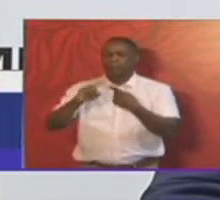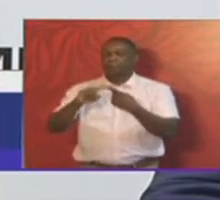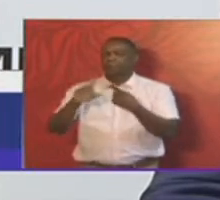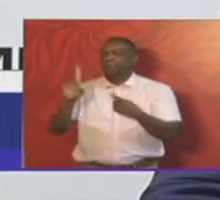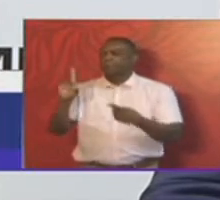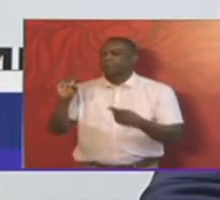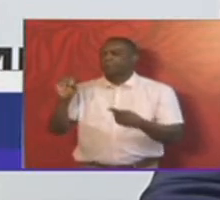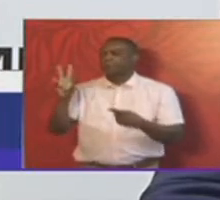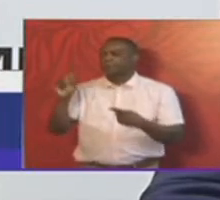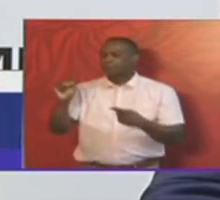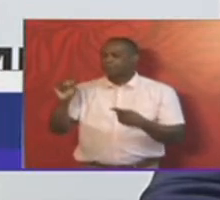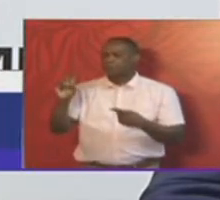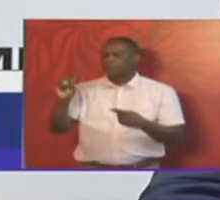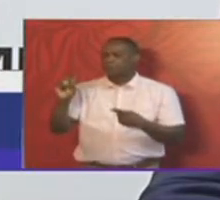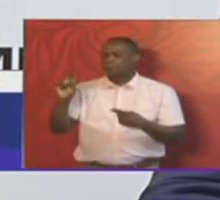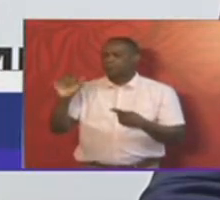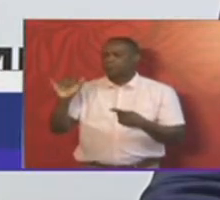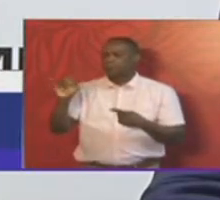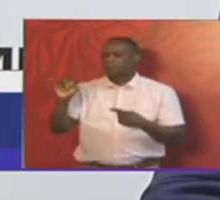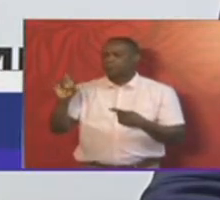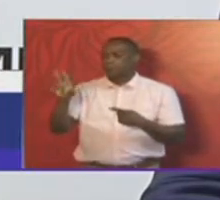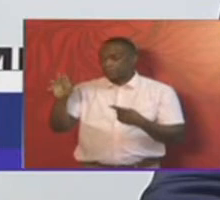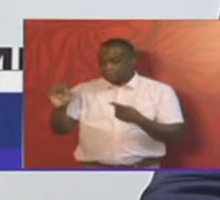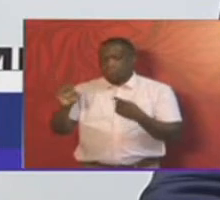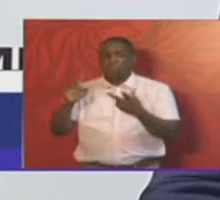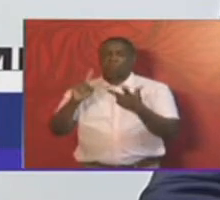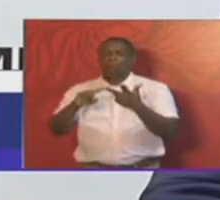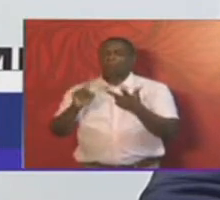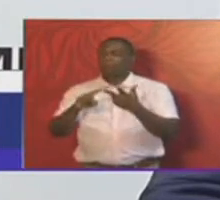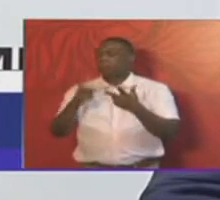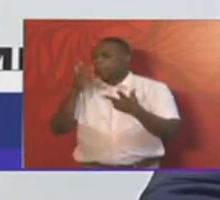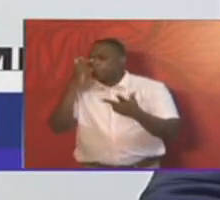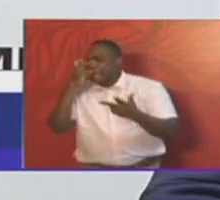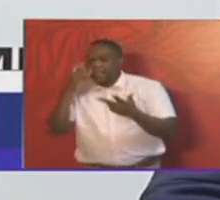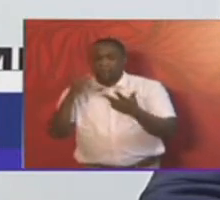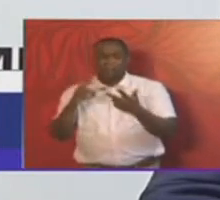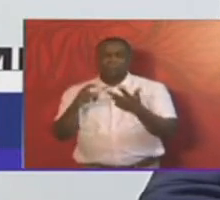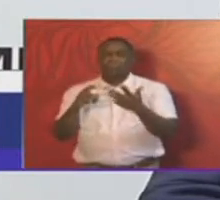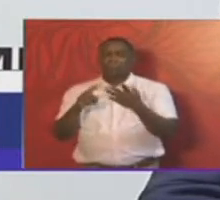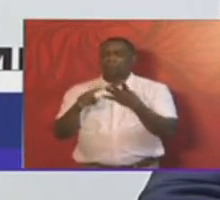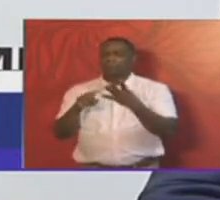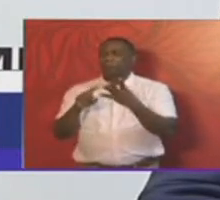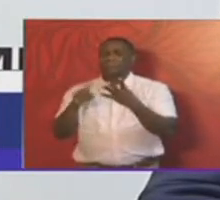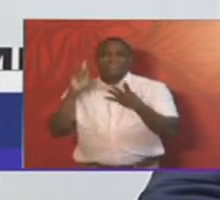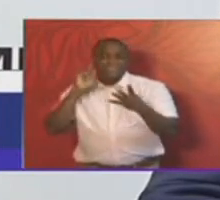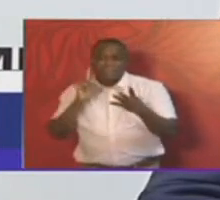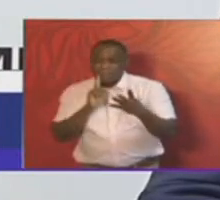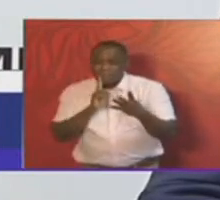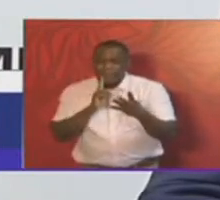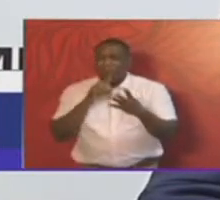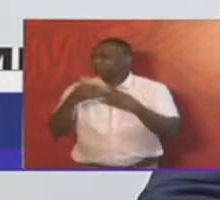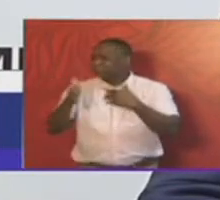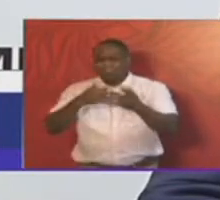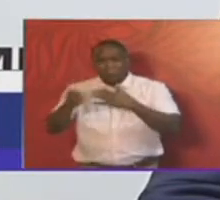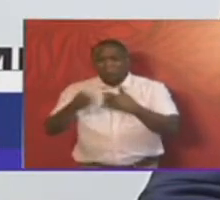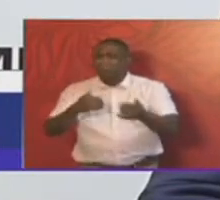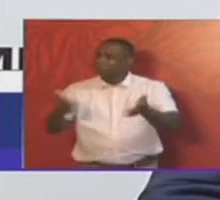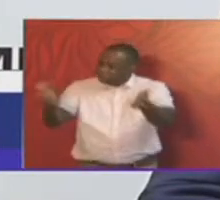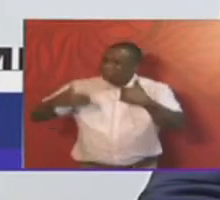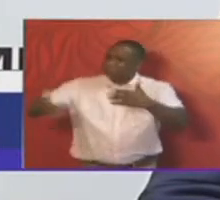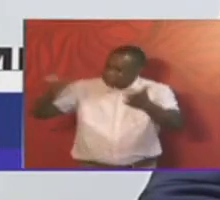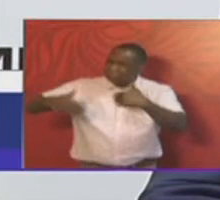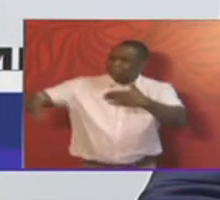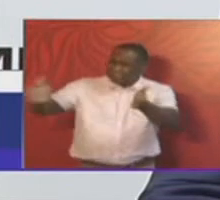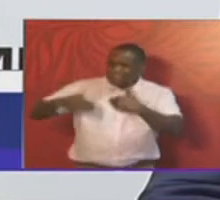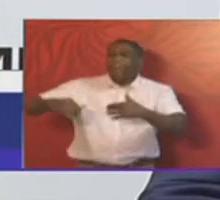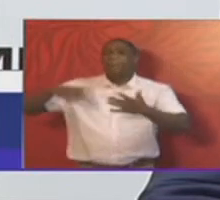hearing, vision. We are here for you now. And please reach out to the Ministry